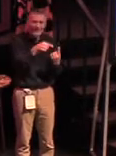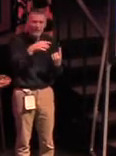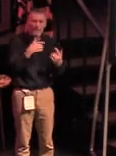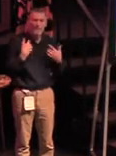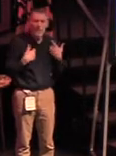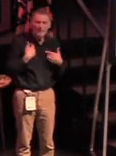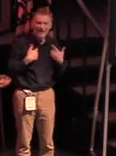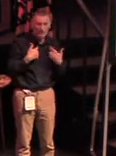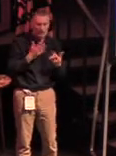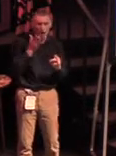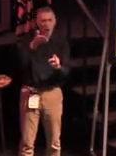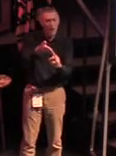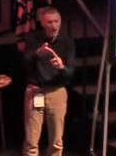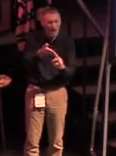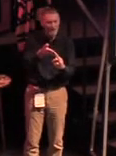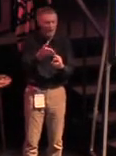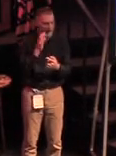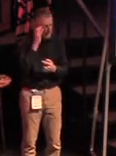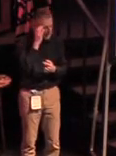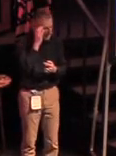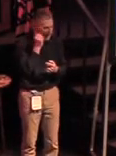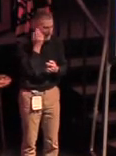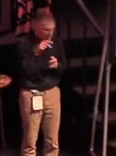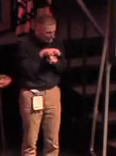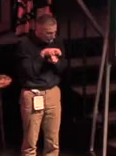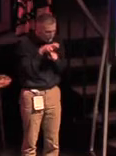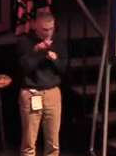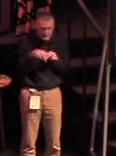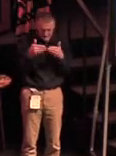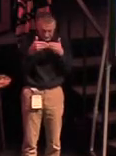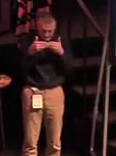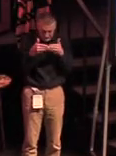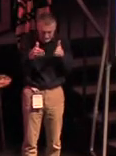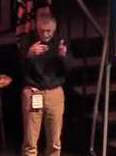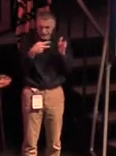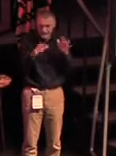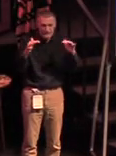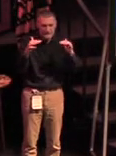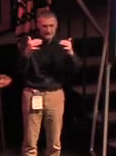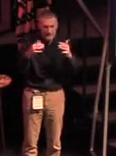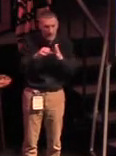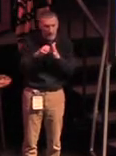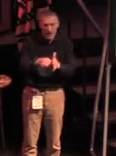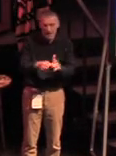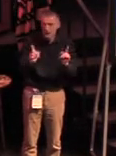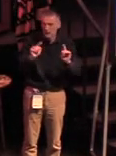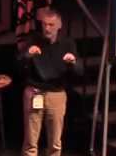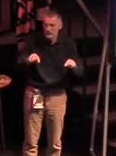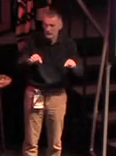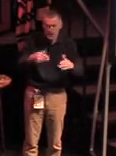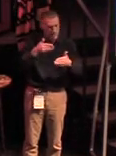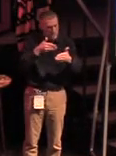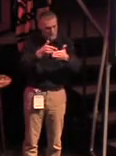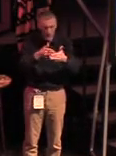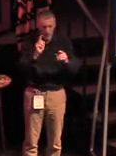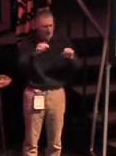How much harder is it for them to get out of bed? How much harder is it for them to walk into that rehearsal room? And what do I need to do to remove those